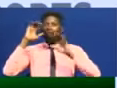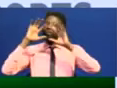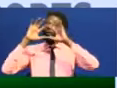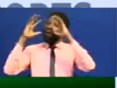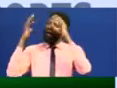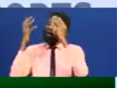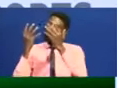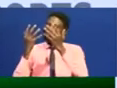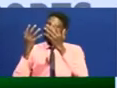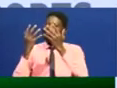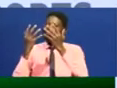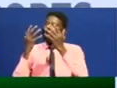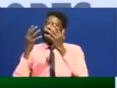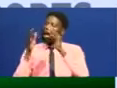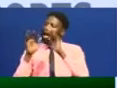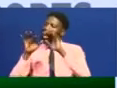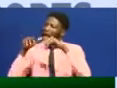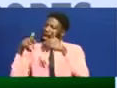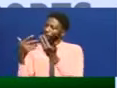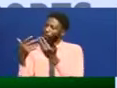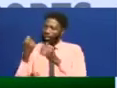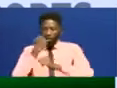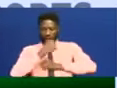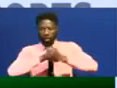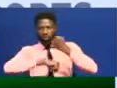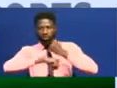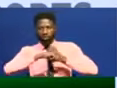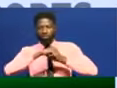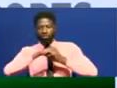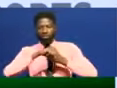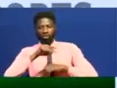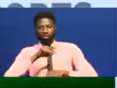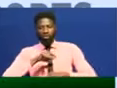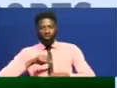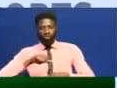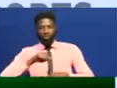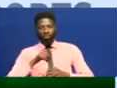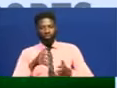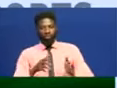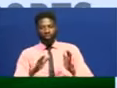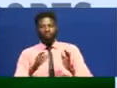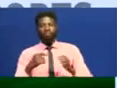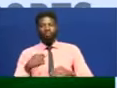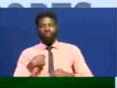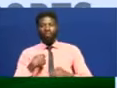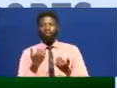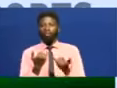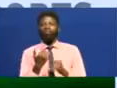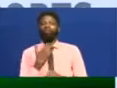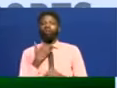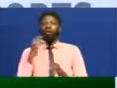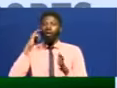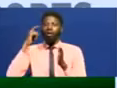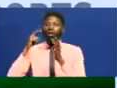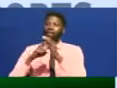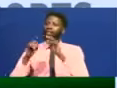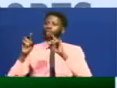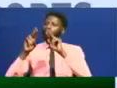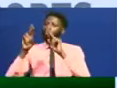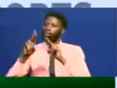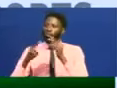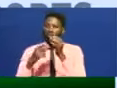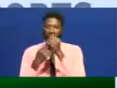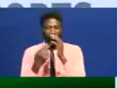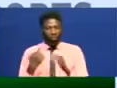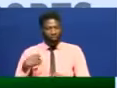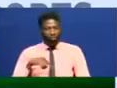local. And in that context, I want to acknowledge our international partners. We have been able to